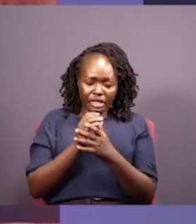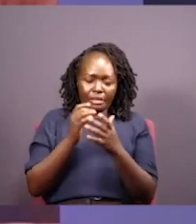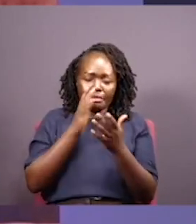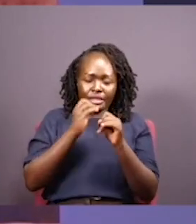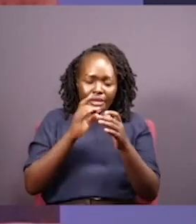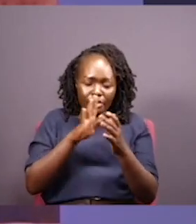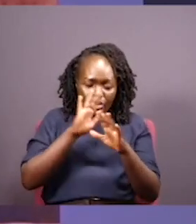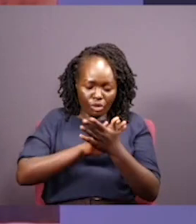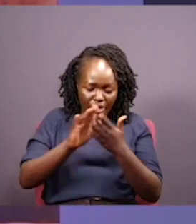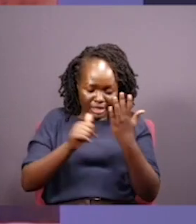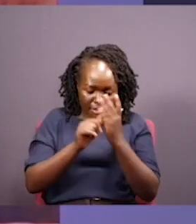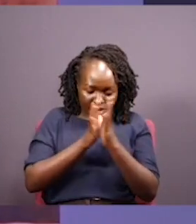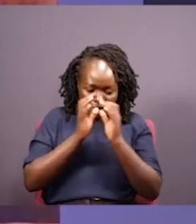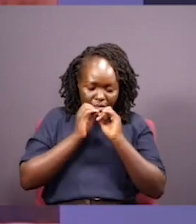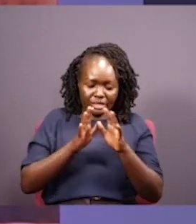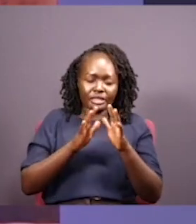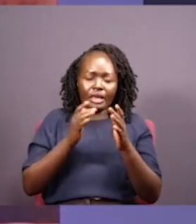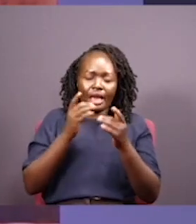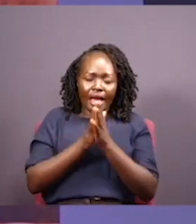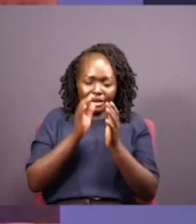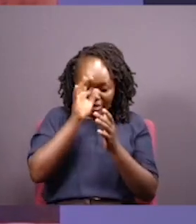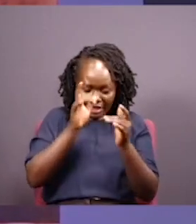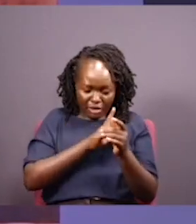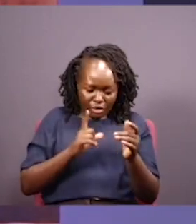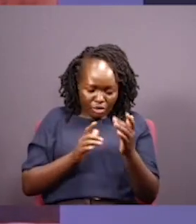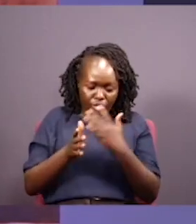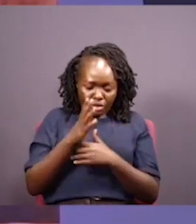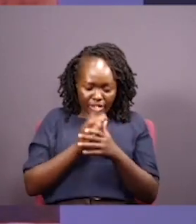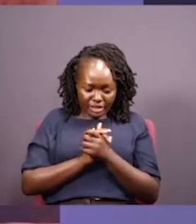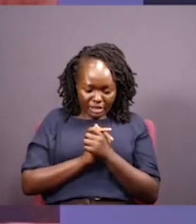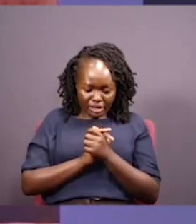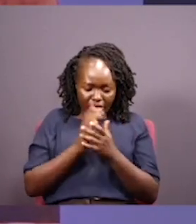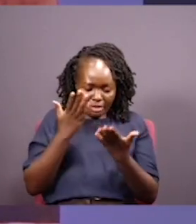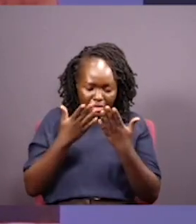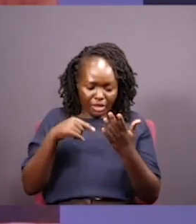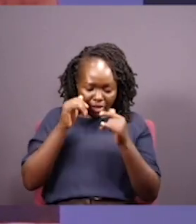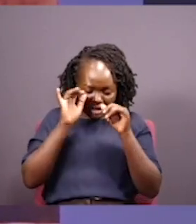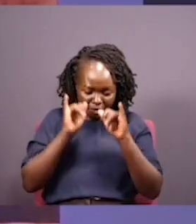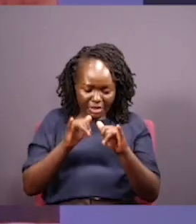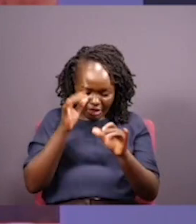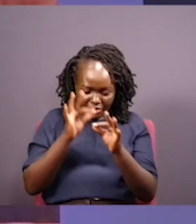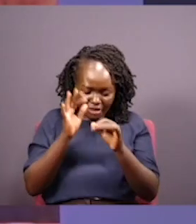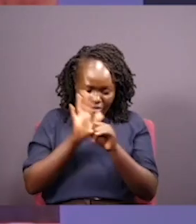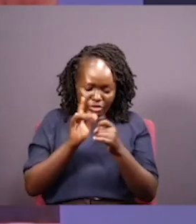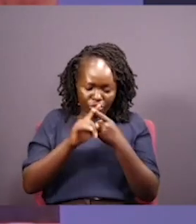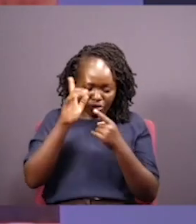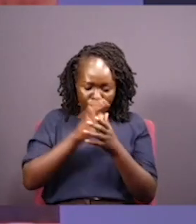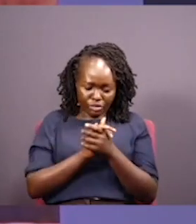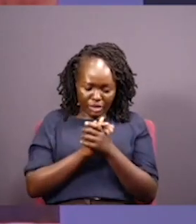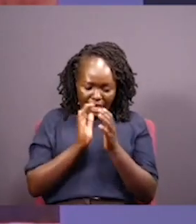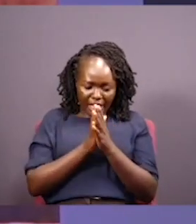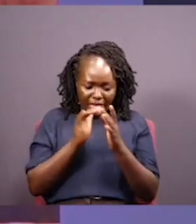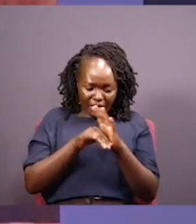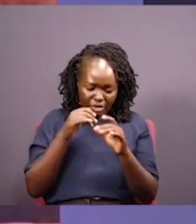name. But Father, Lord God, may we remain faithful to you in carrying out the work of